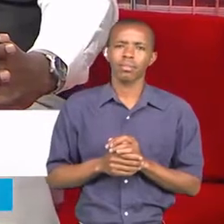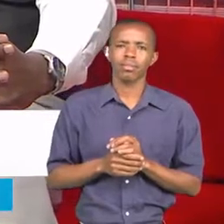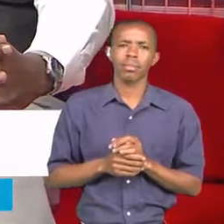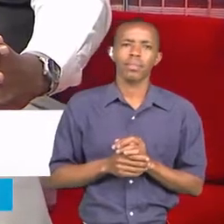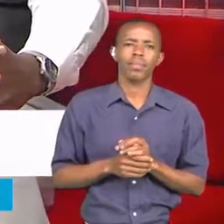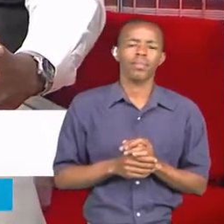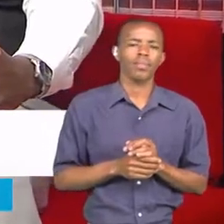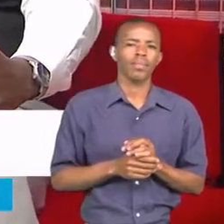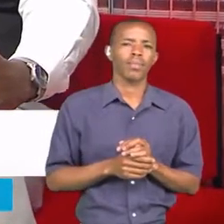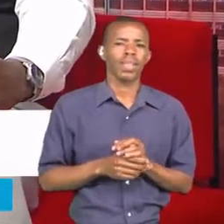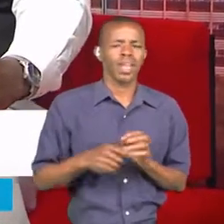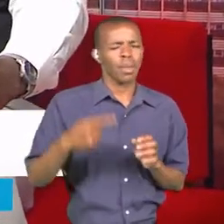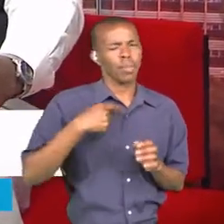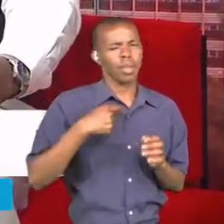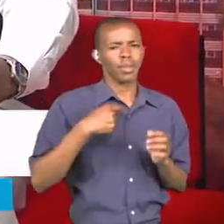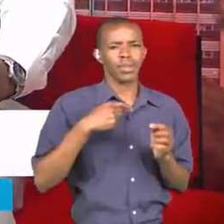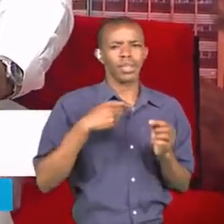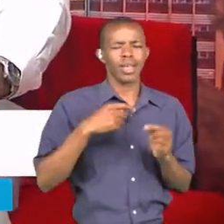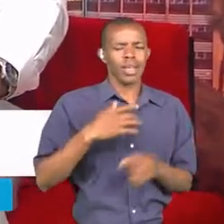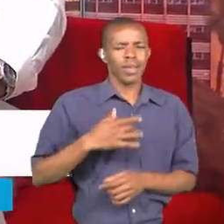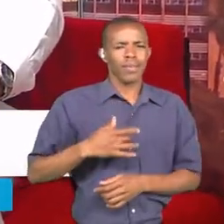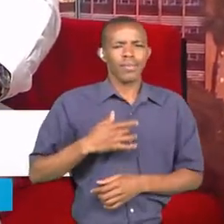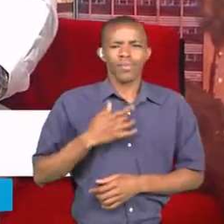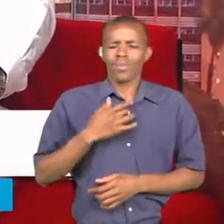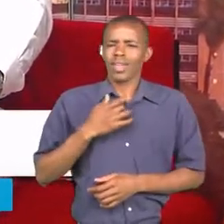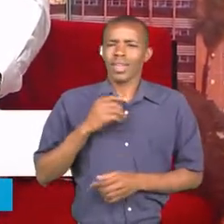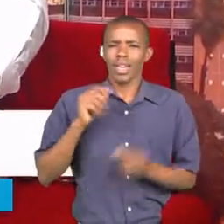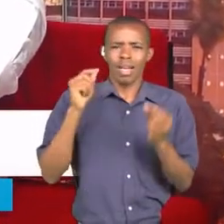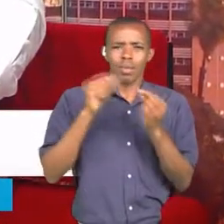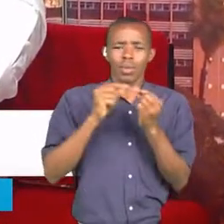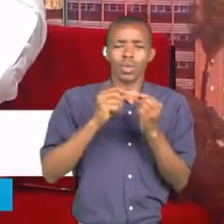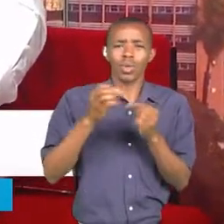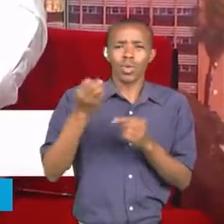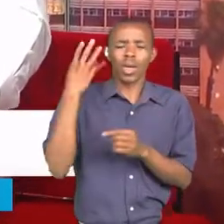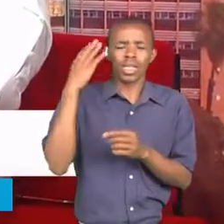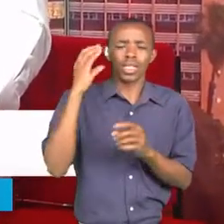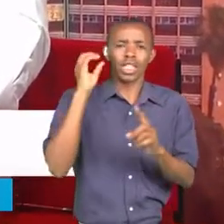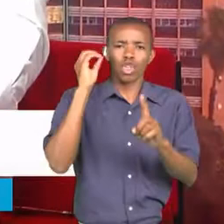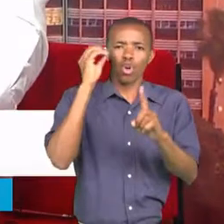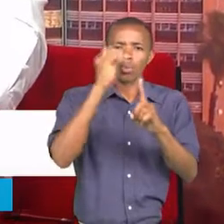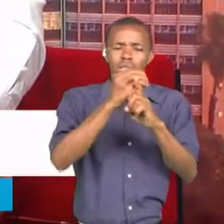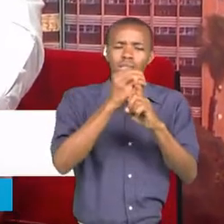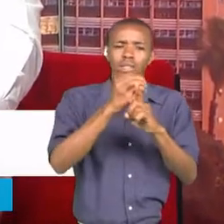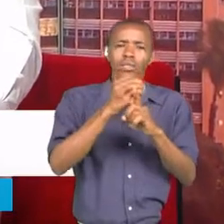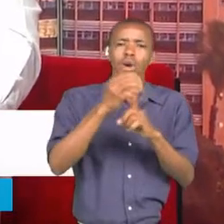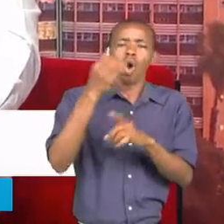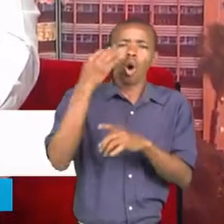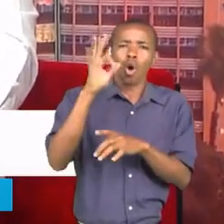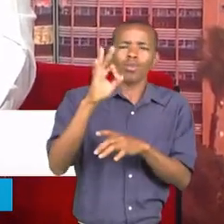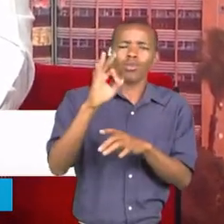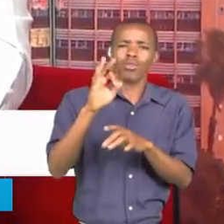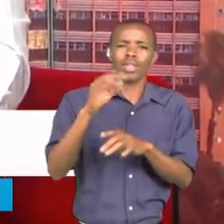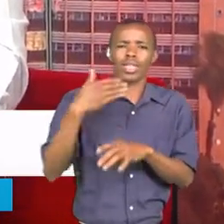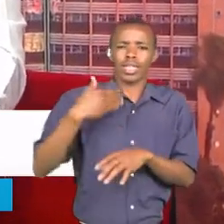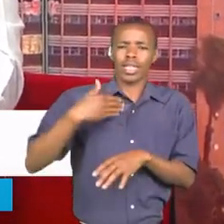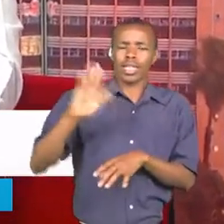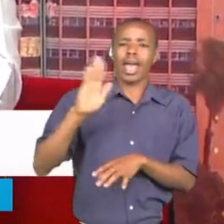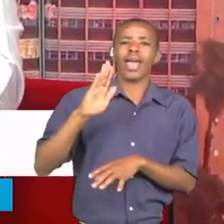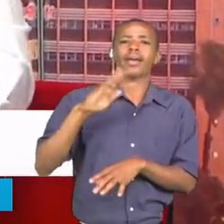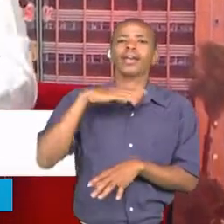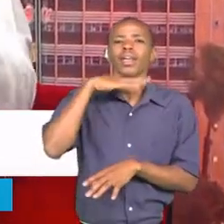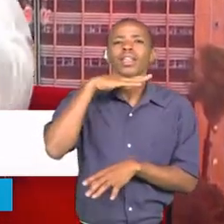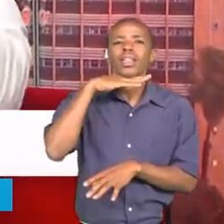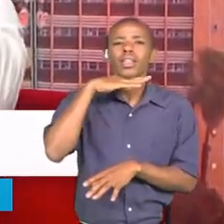I am at pains to understand the strategic objective of denying death,